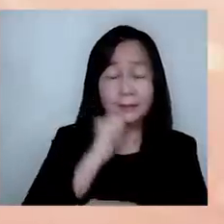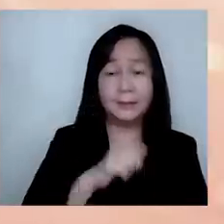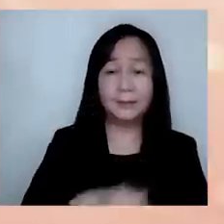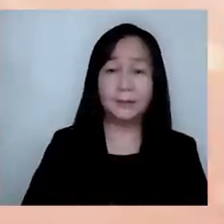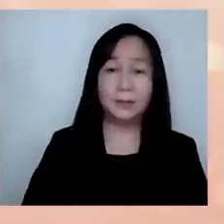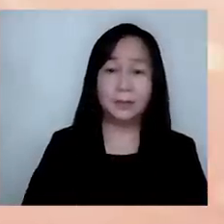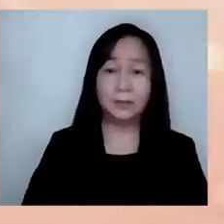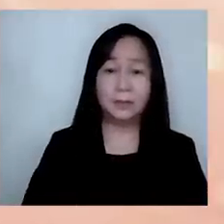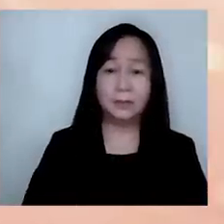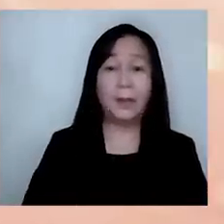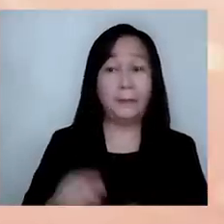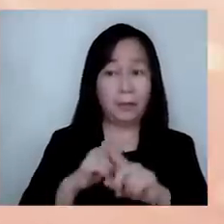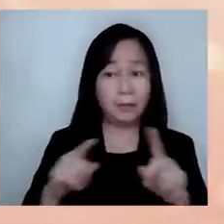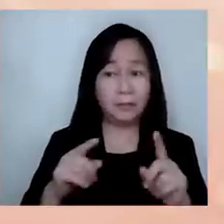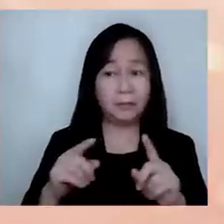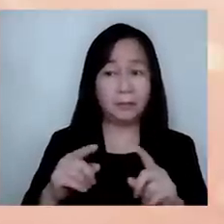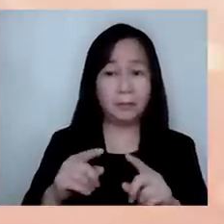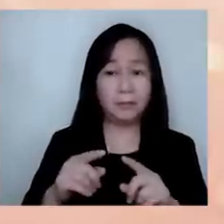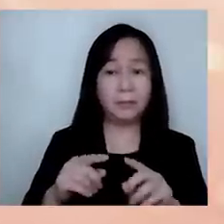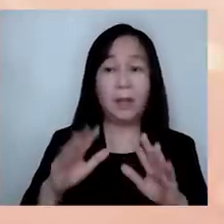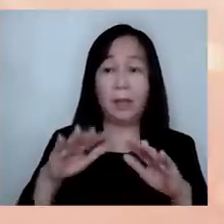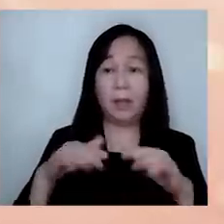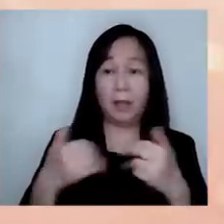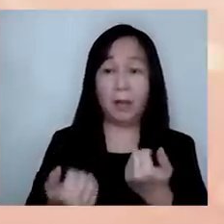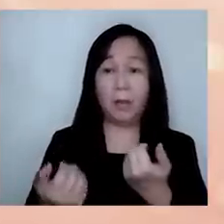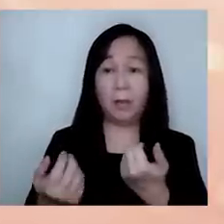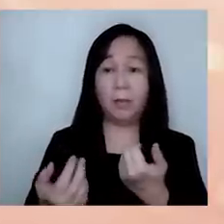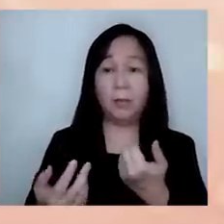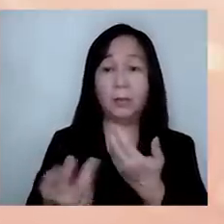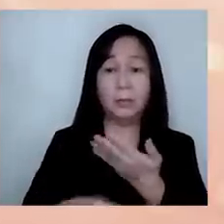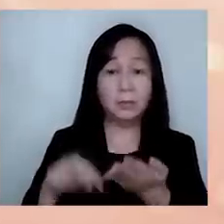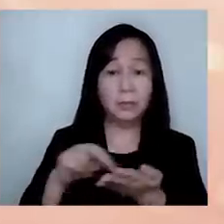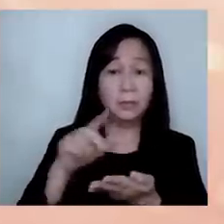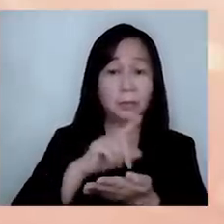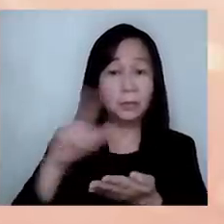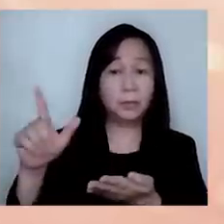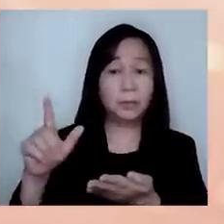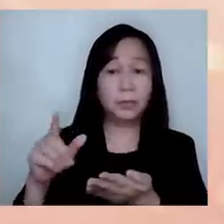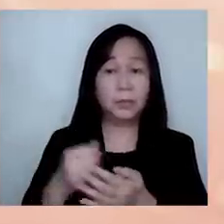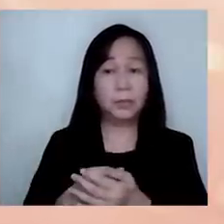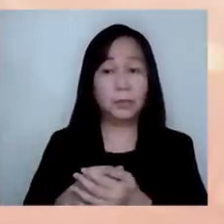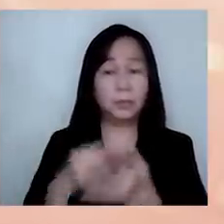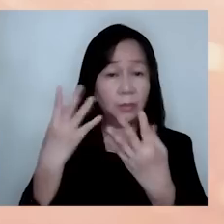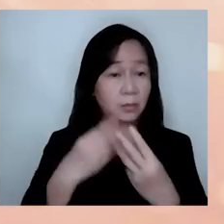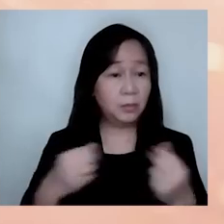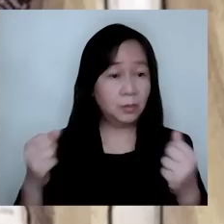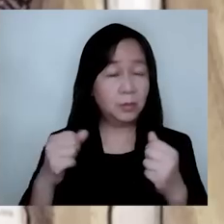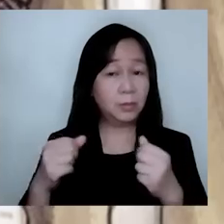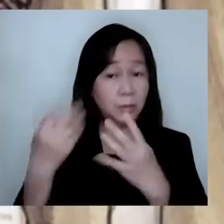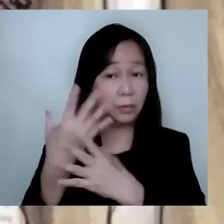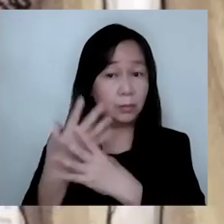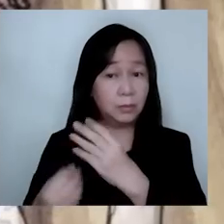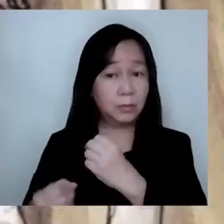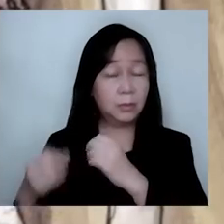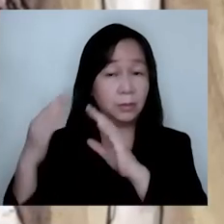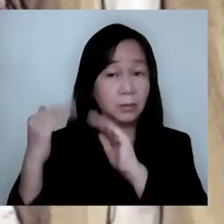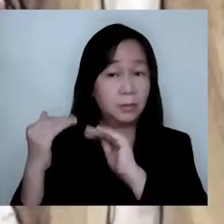but look at how the recent Lord approached the hopelessness of cleopas and His companion